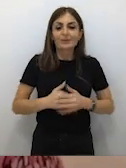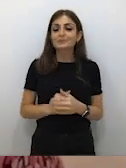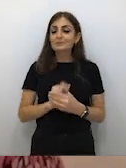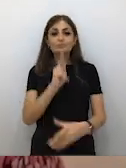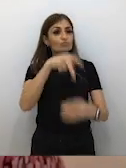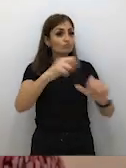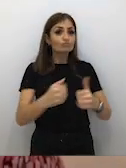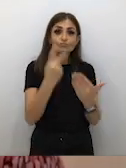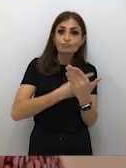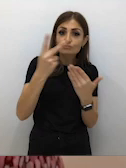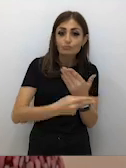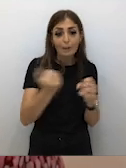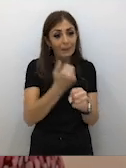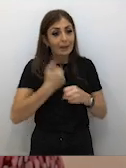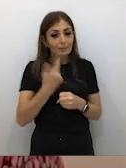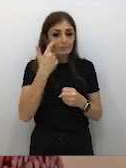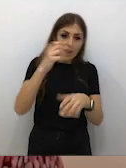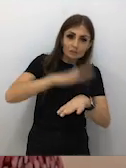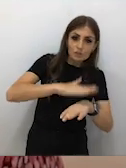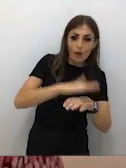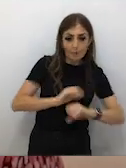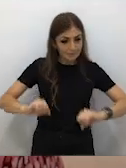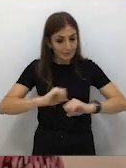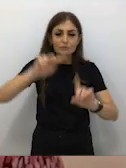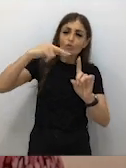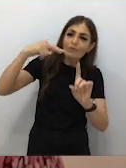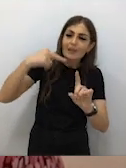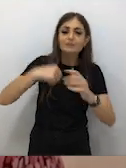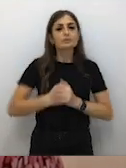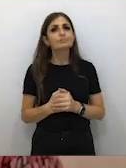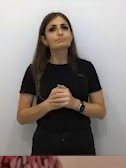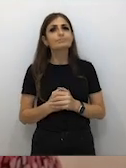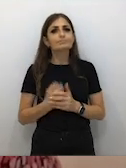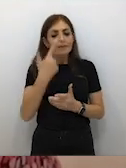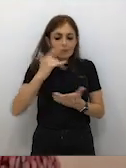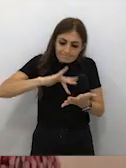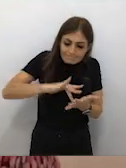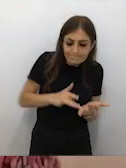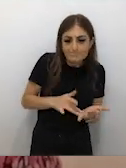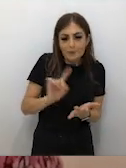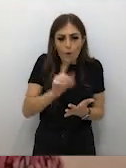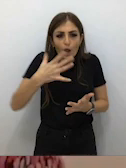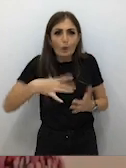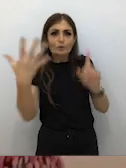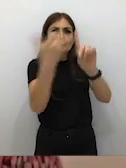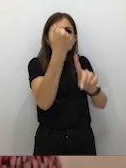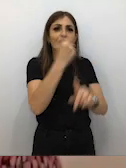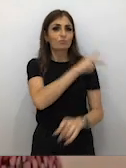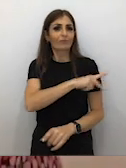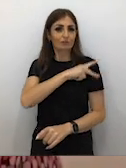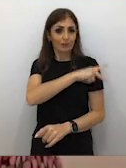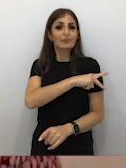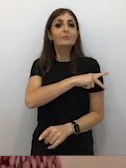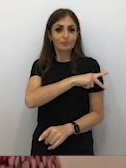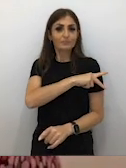since. Participating in the program made me carve out time and space for reflection to really get to the core of what it is that